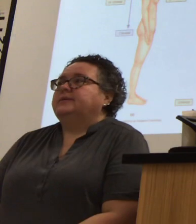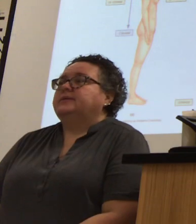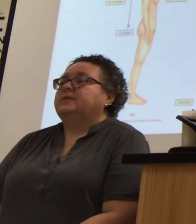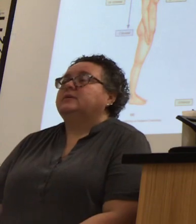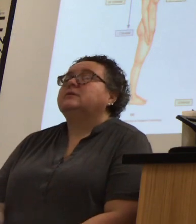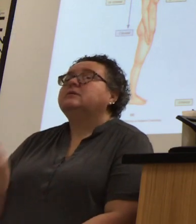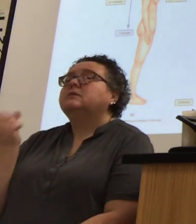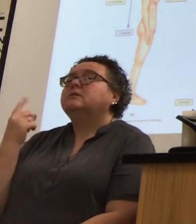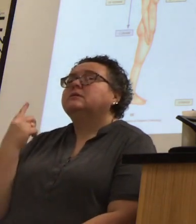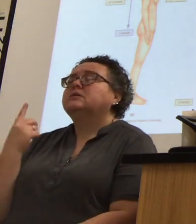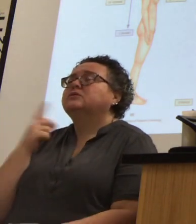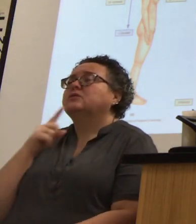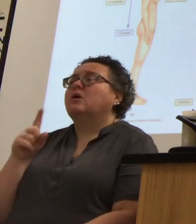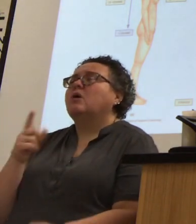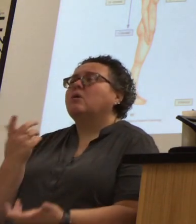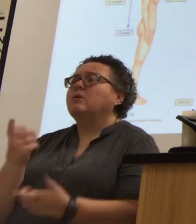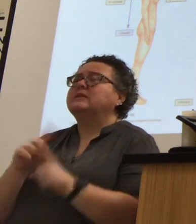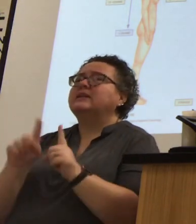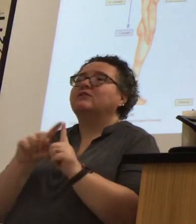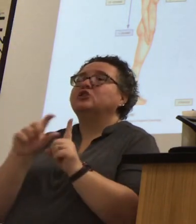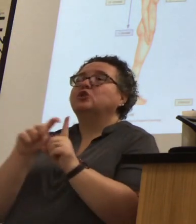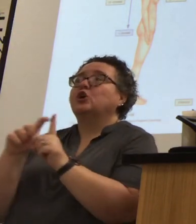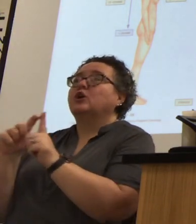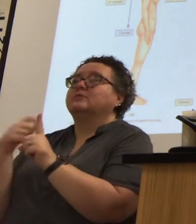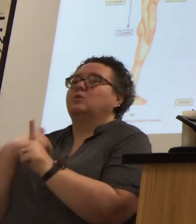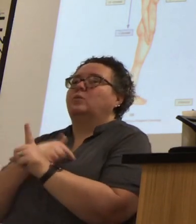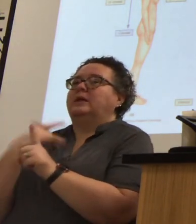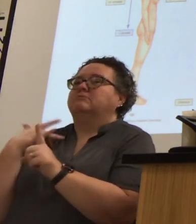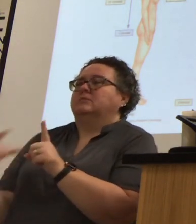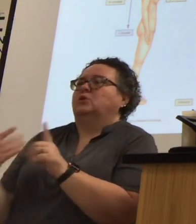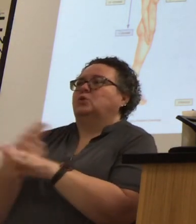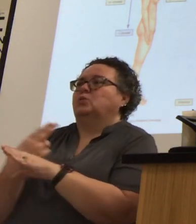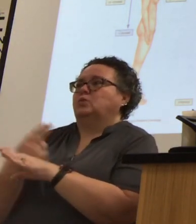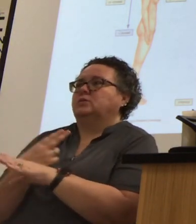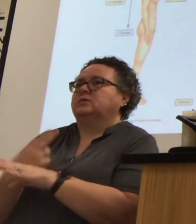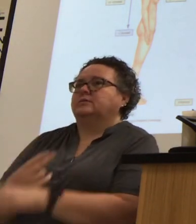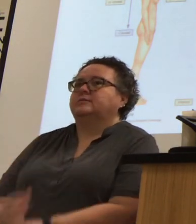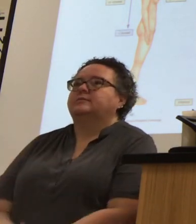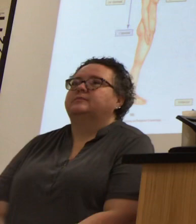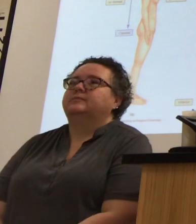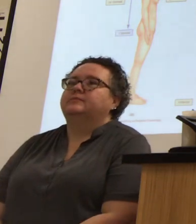So these are some relative terms that we commonly use in anatomy.